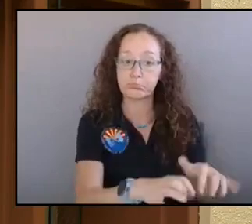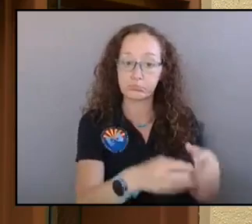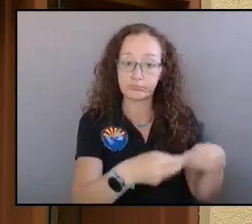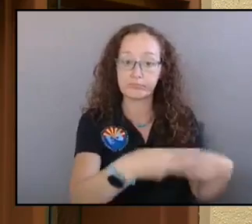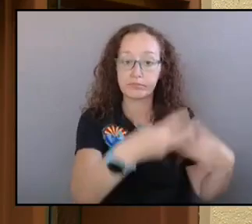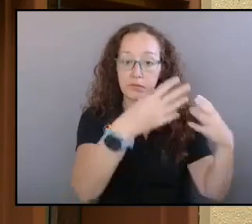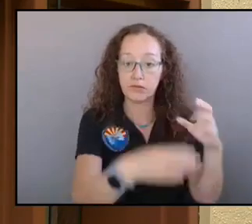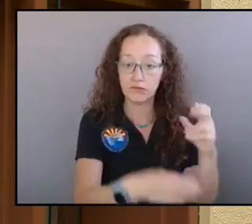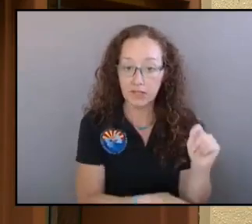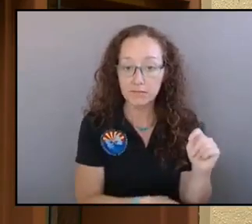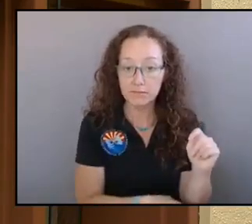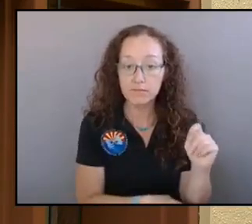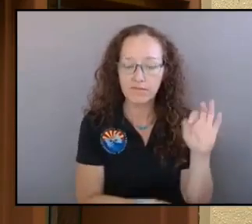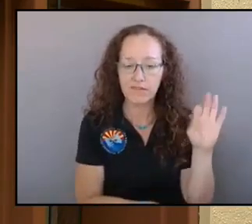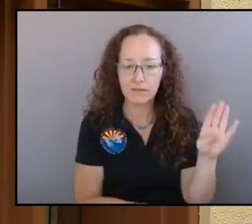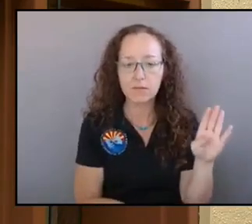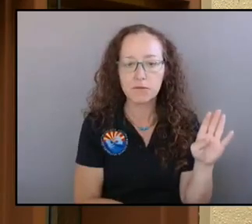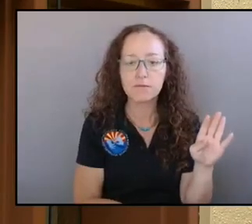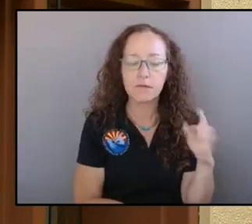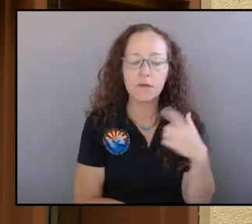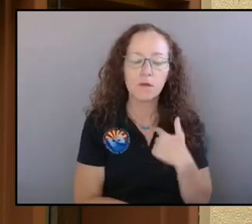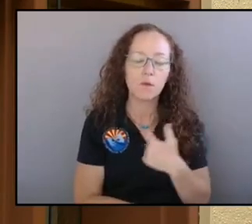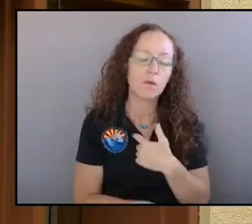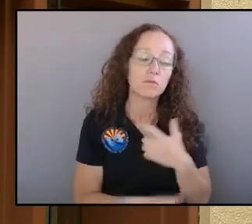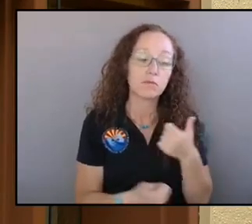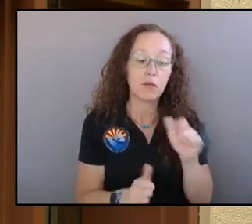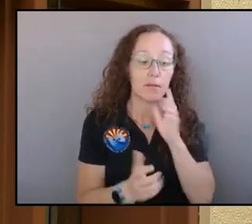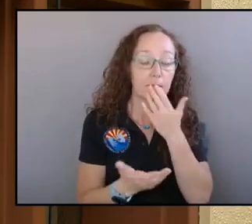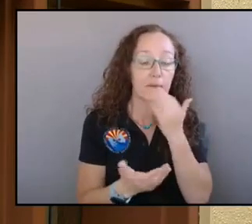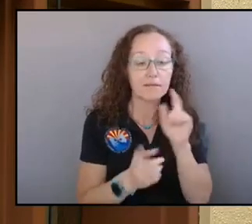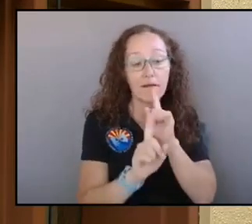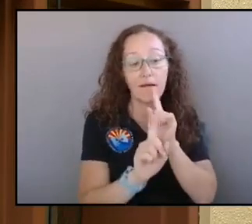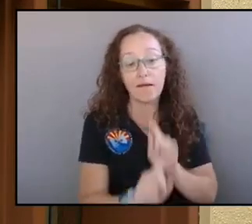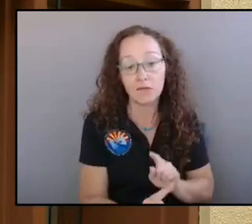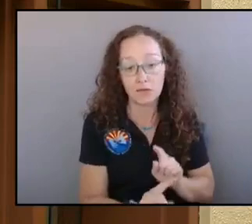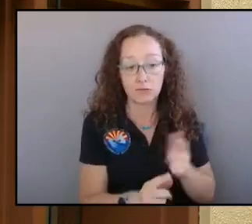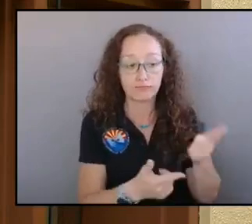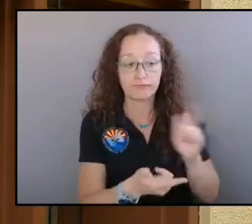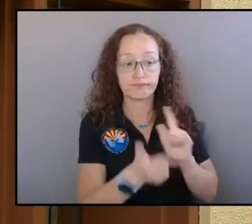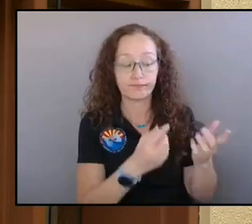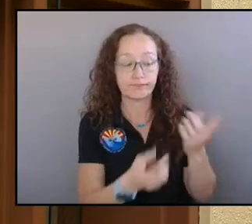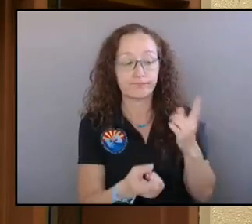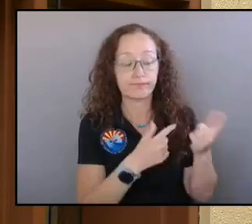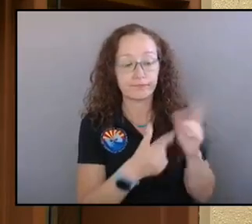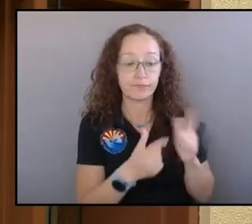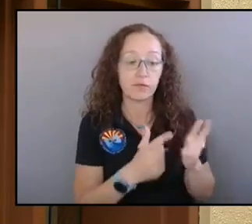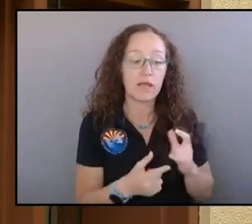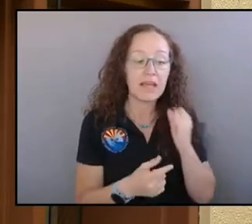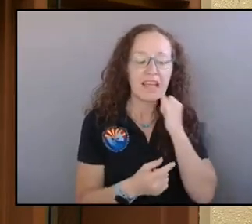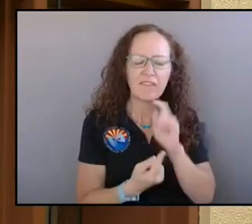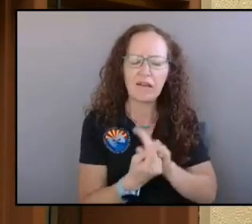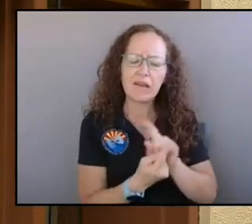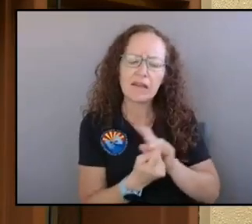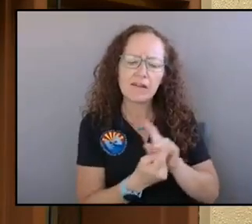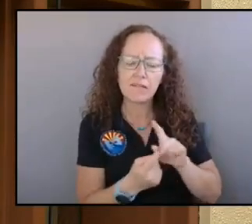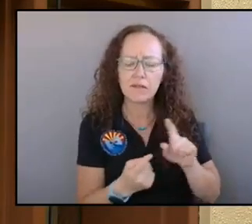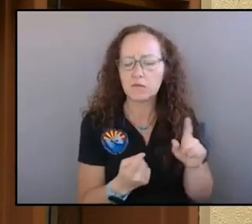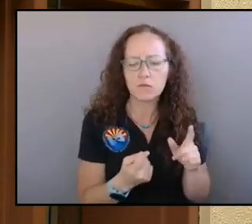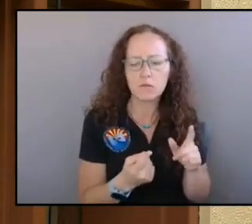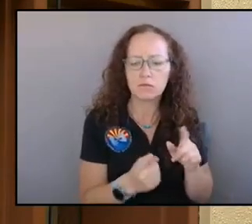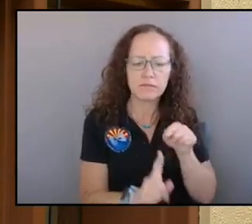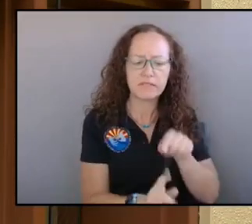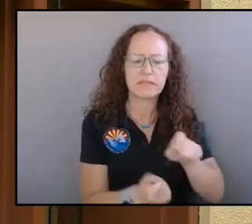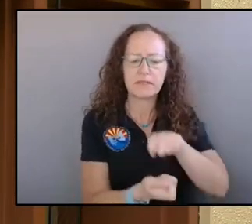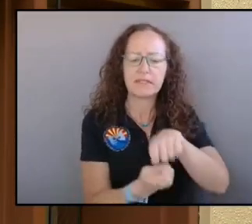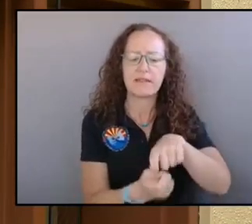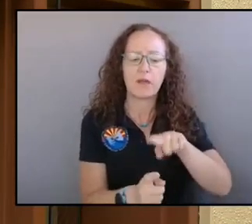do our best to address them as they come in. Those more individual questions we're not going to address during the meeting, but if we do have some overarching ones, then we